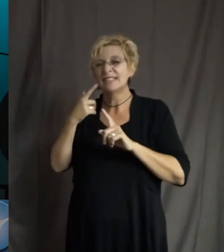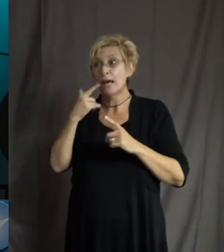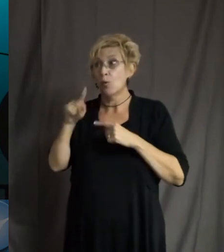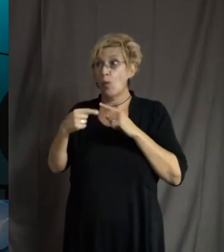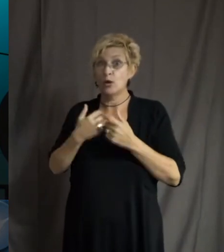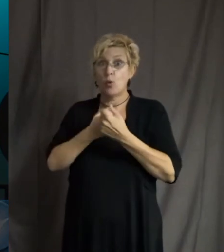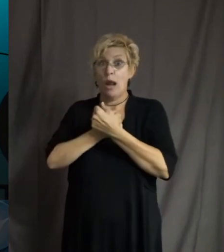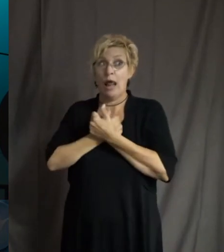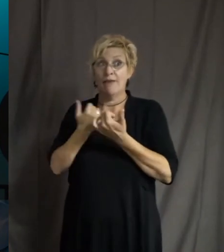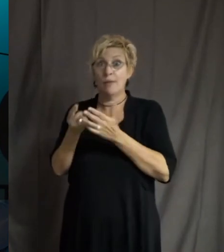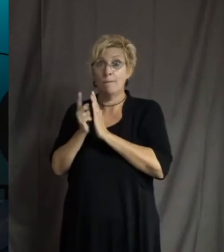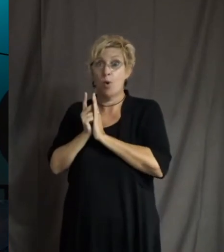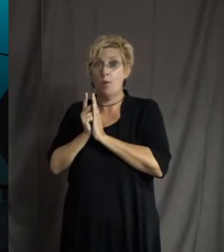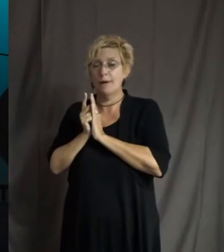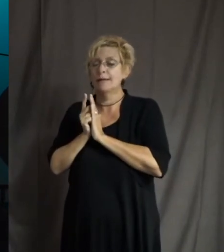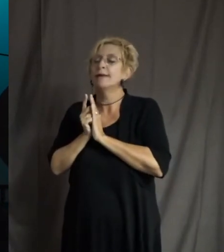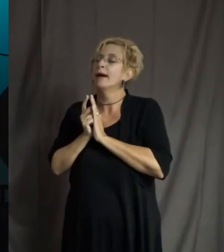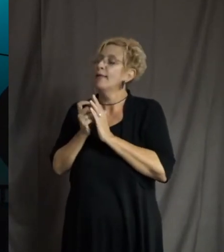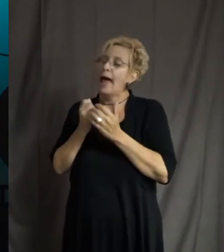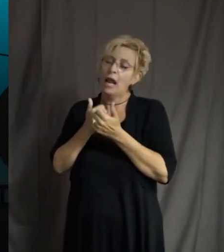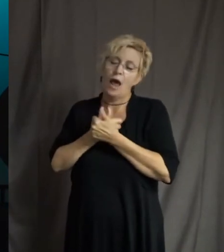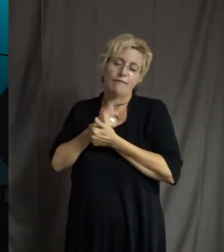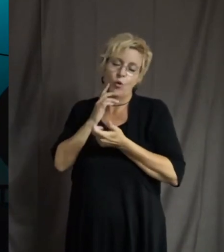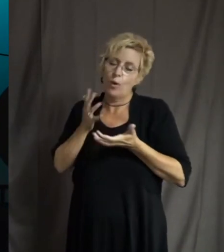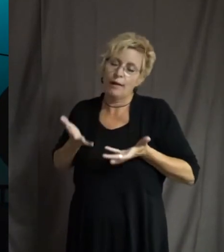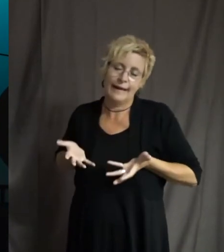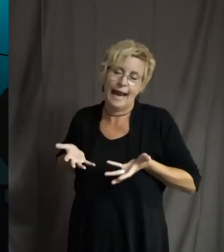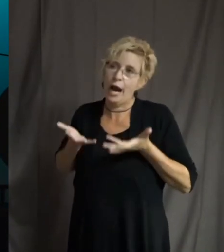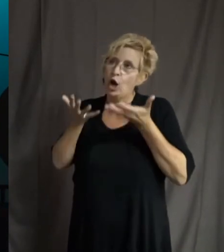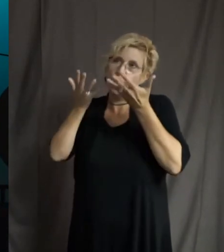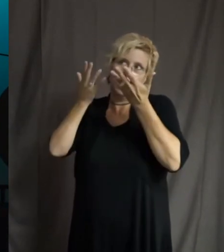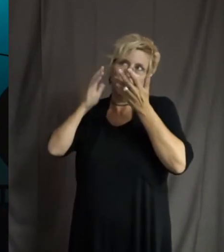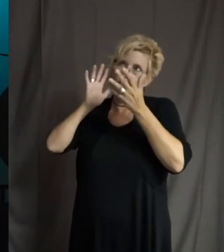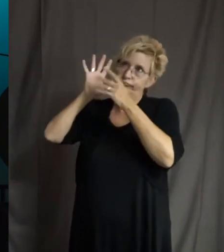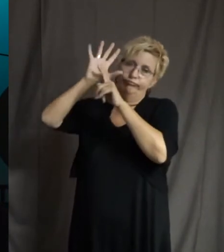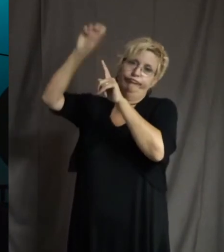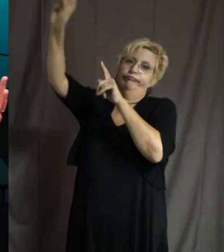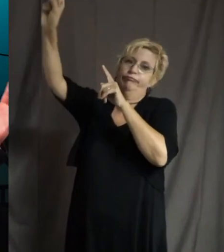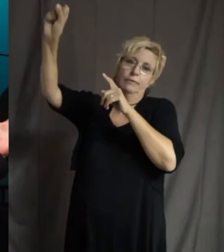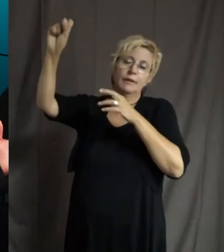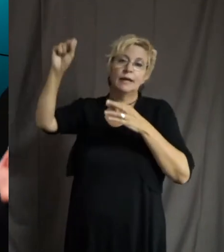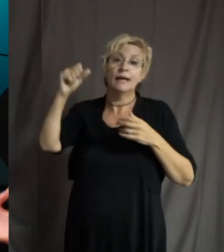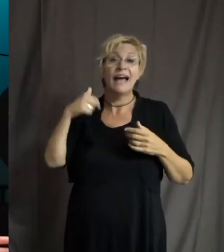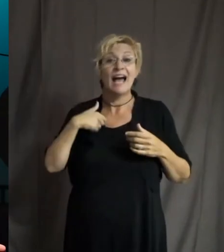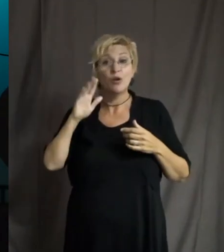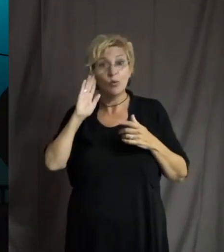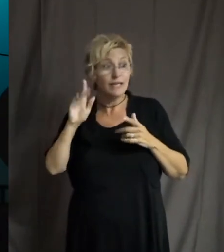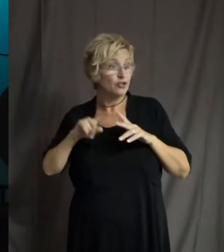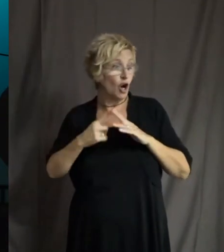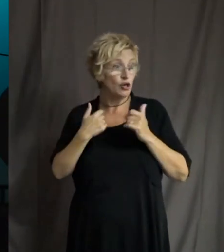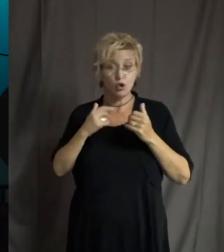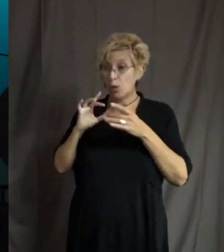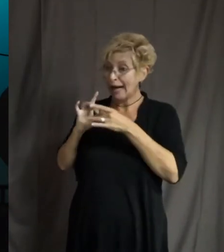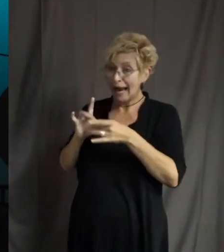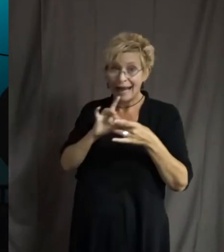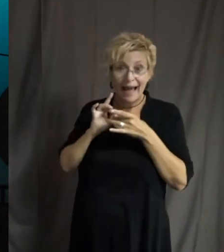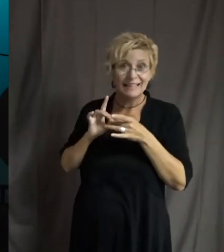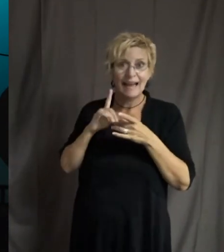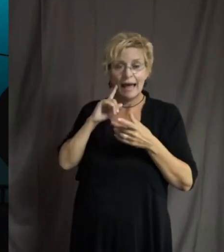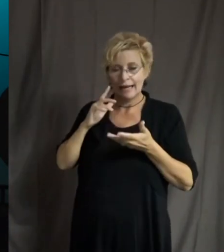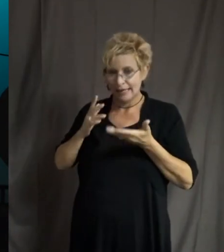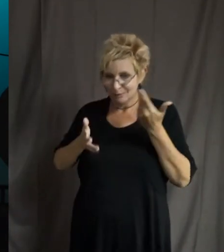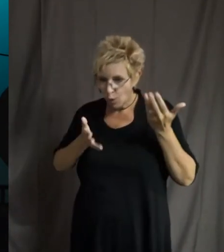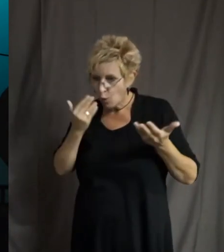as Coretta Kent once said, when you love the moment, this love carries you beyond all boundaries. We begin